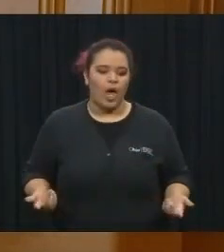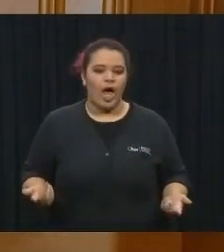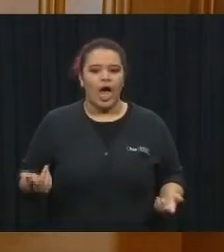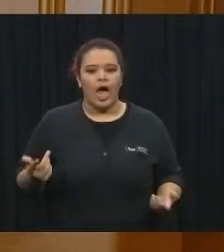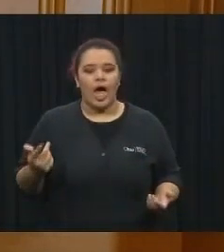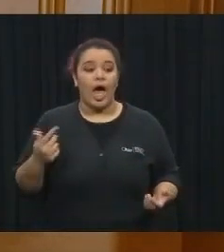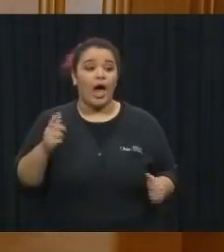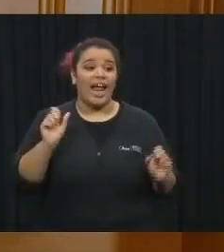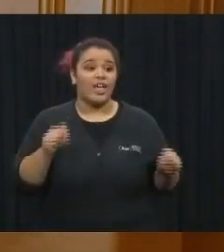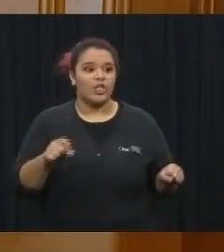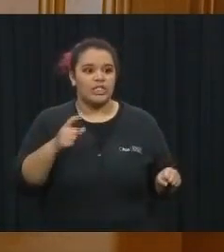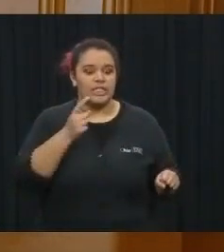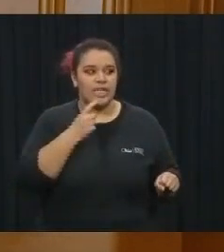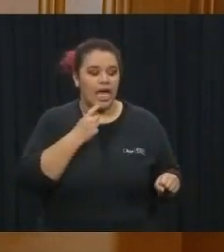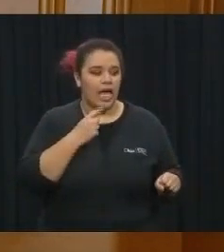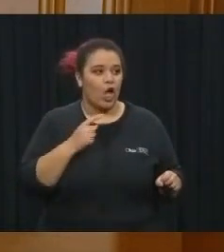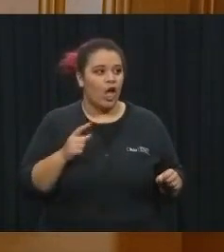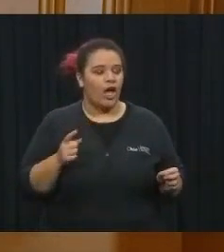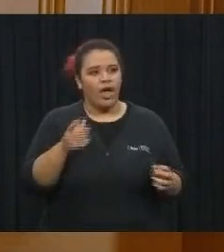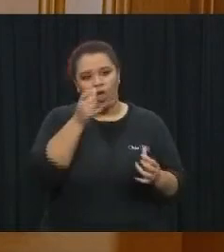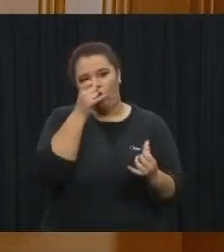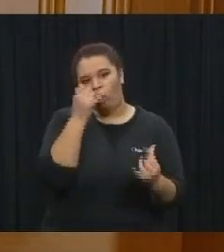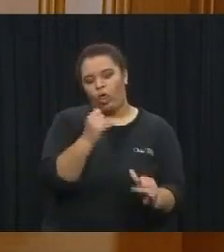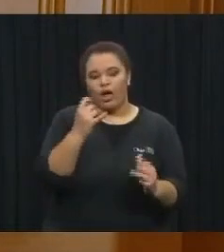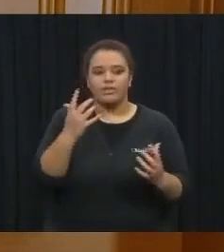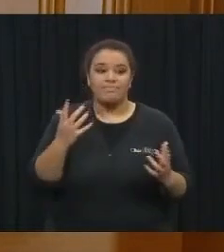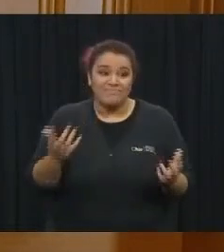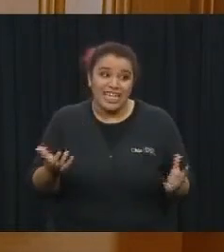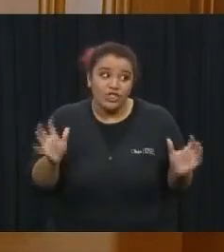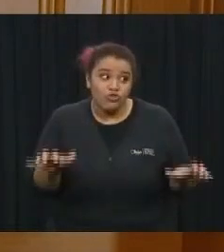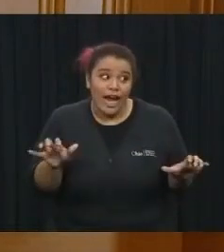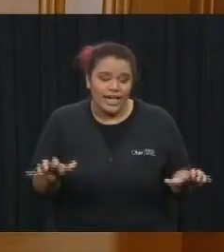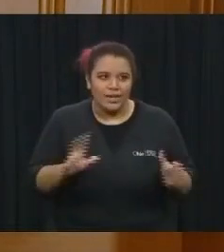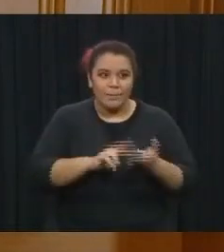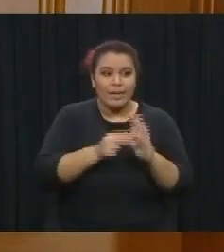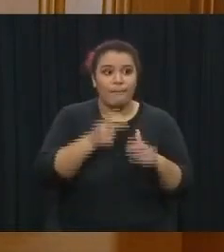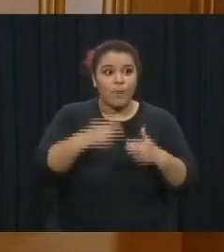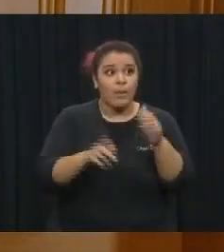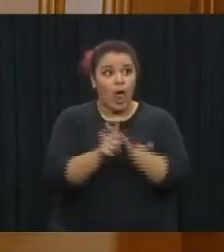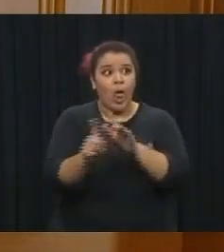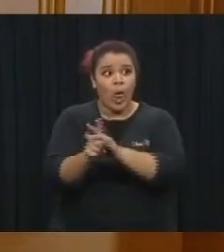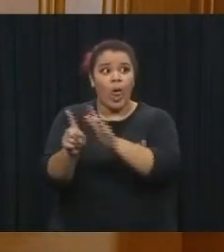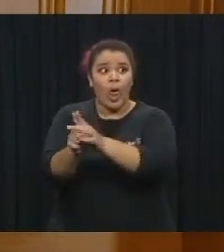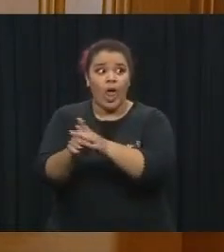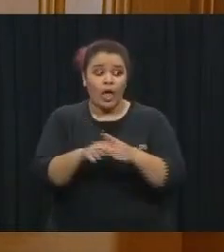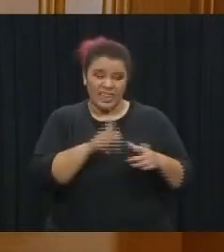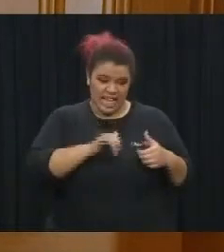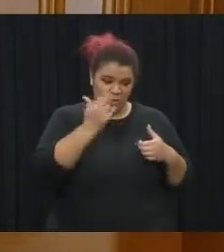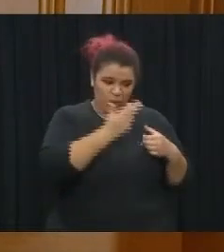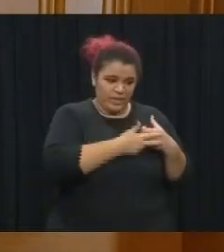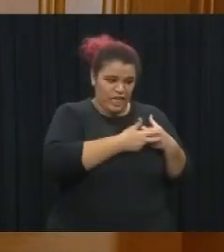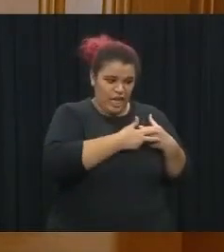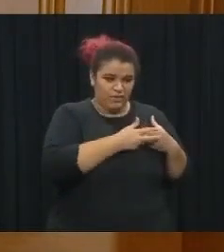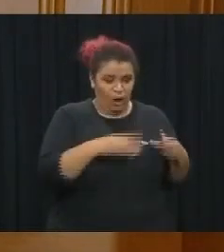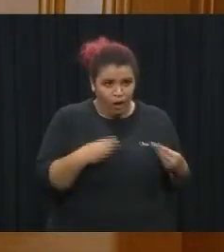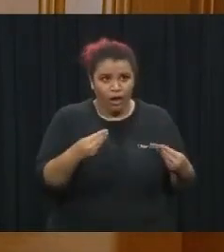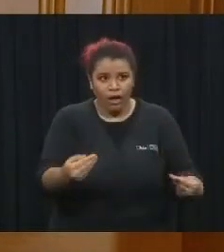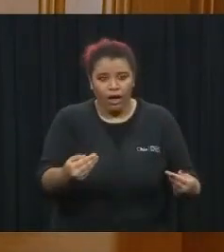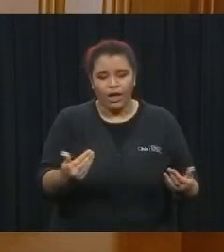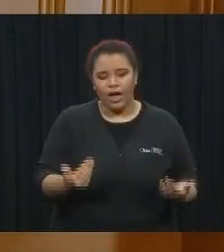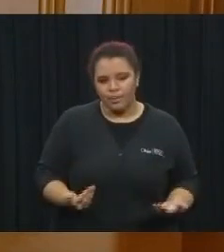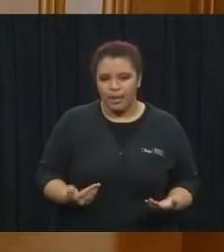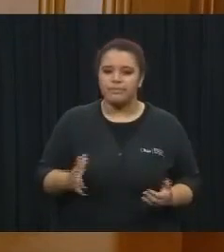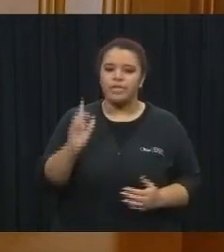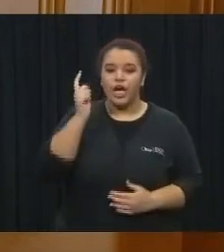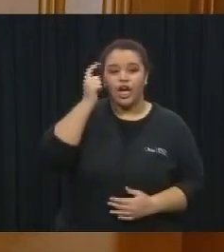it's raining, but look, this is the type crisis that Governor Kasich and the legislature intended when they started putting